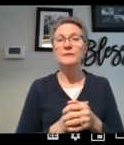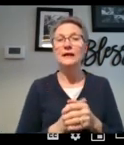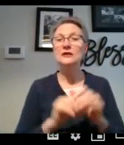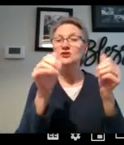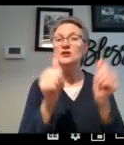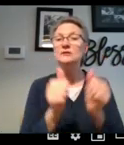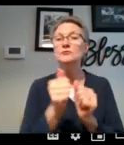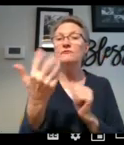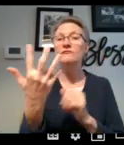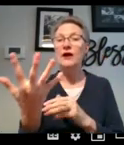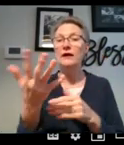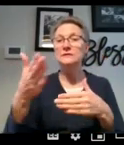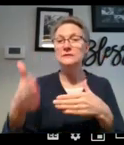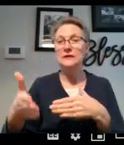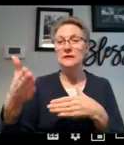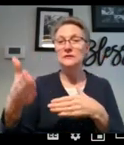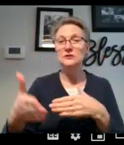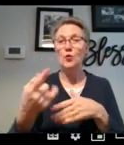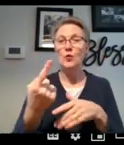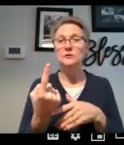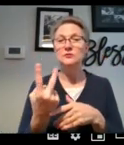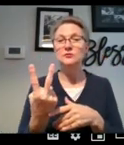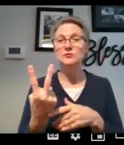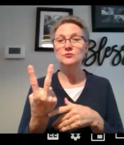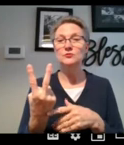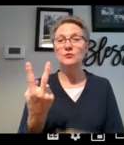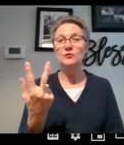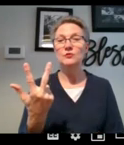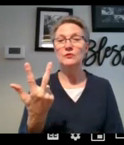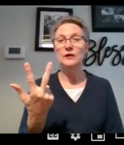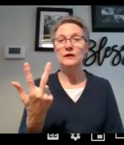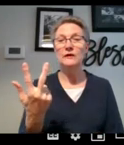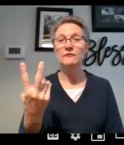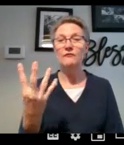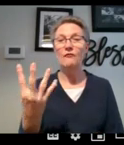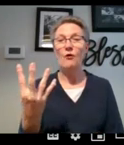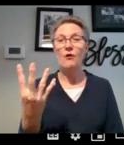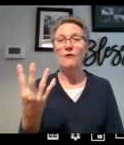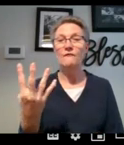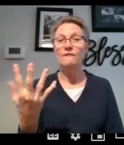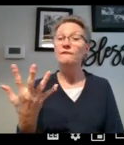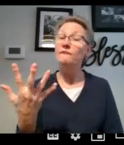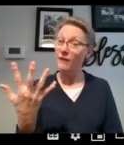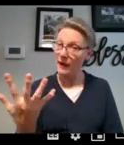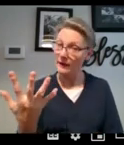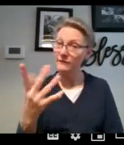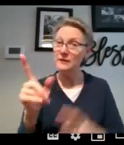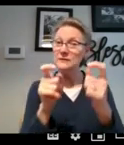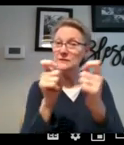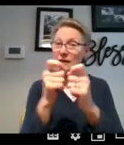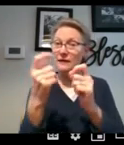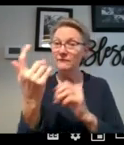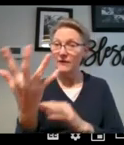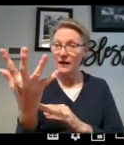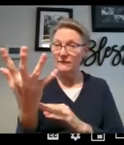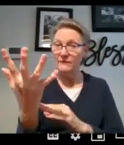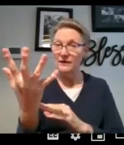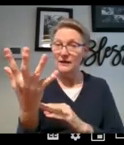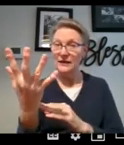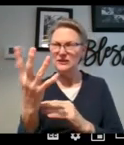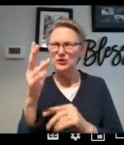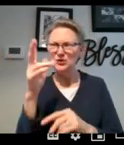5 sides. 1, 2, 3, 4, and 5. So this one's a strange